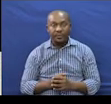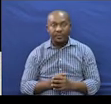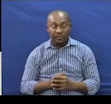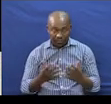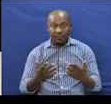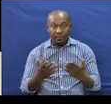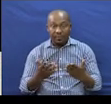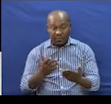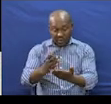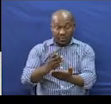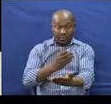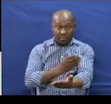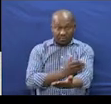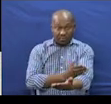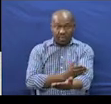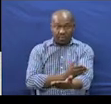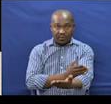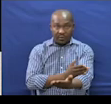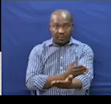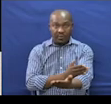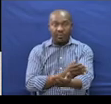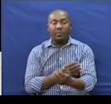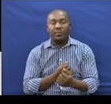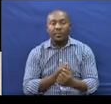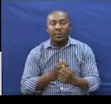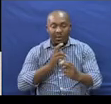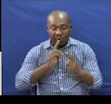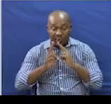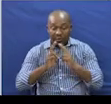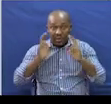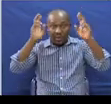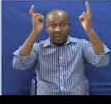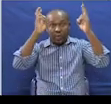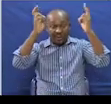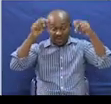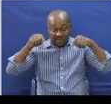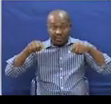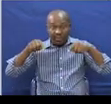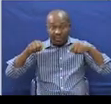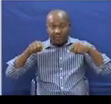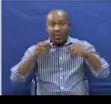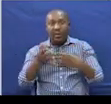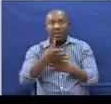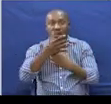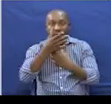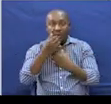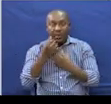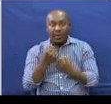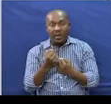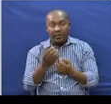Now, before we discuss the topic, we have some